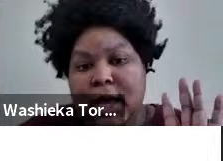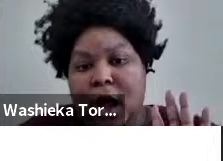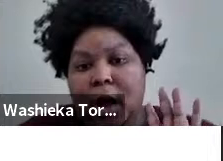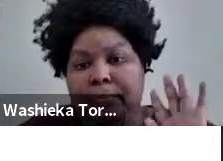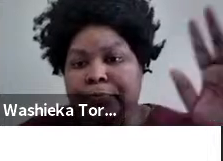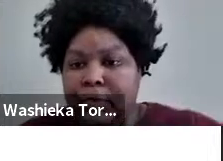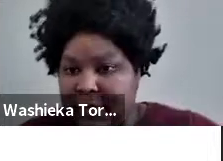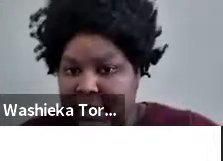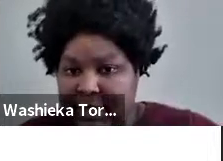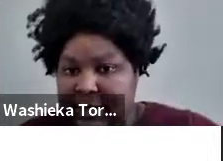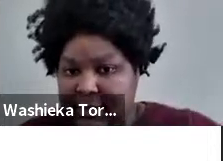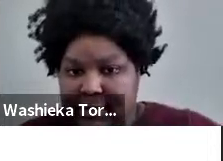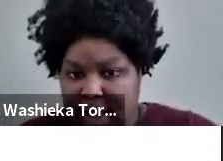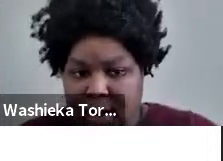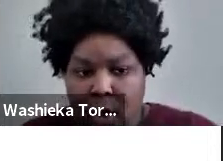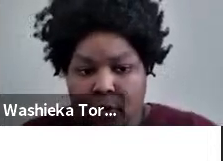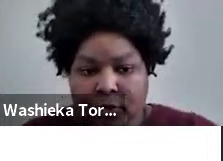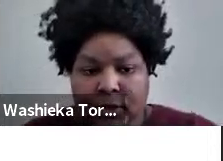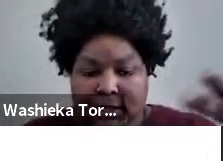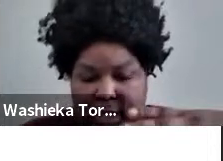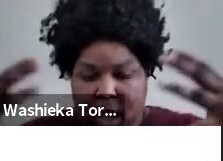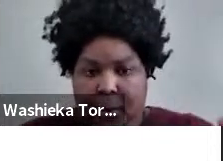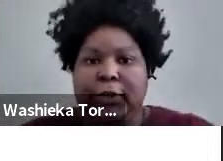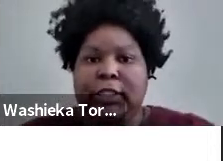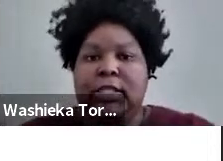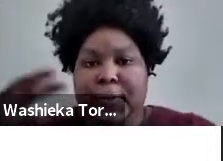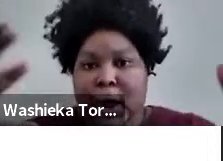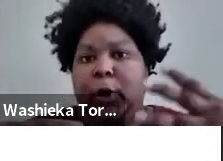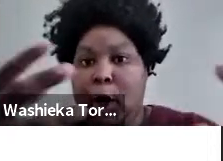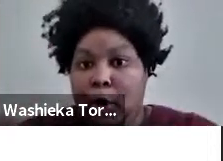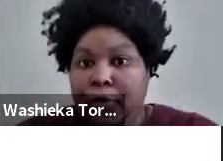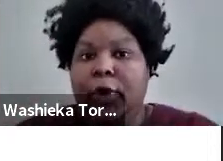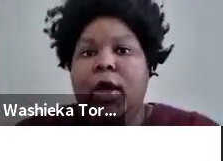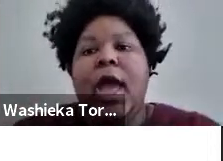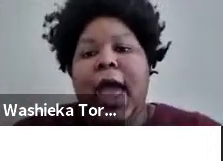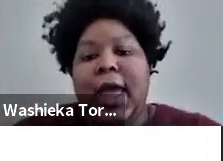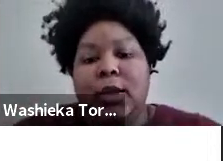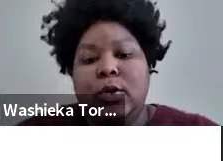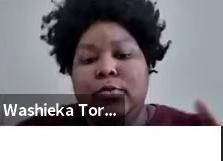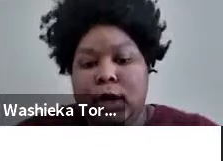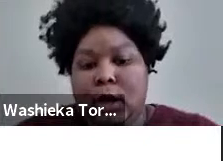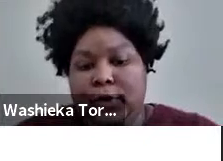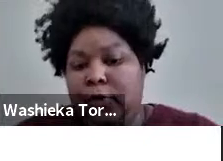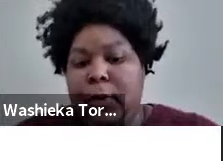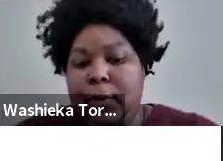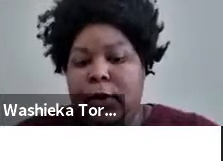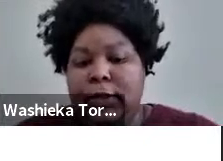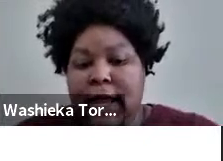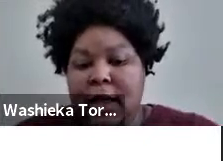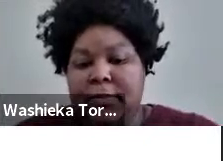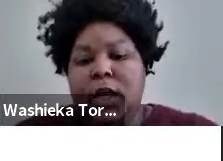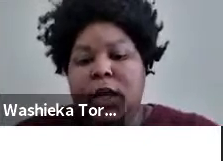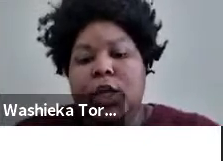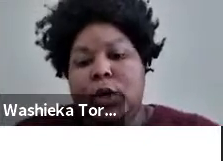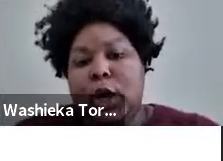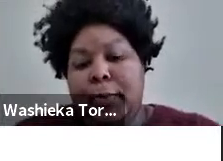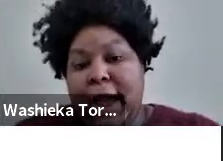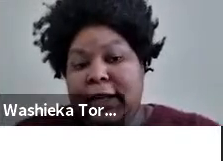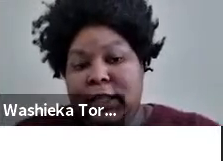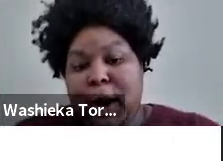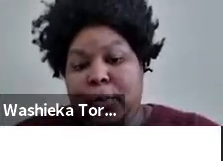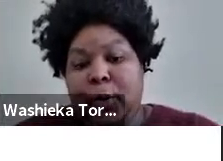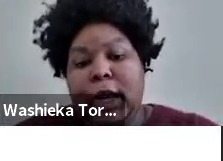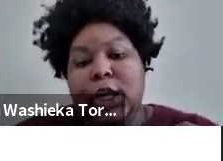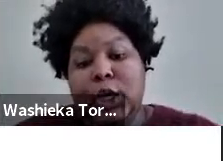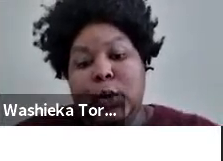will be giving this slide over, this PowerPoint over, and you can, if you don't remember those names, you can go